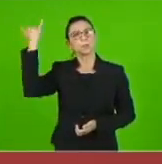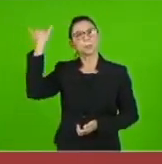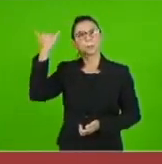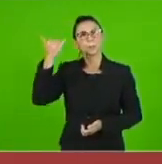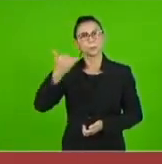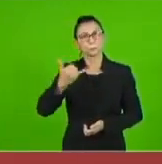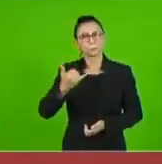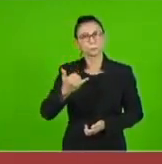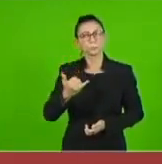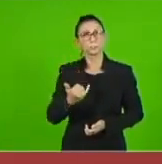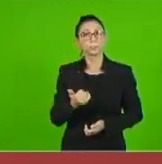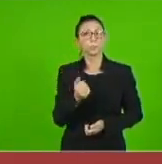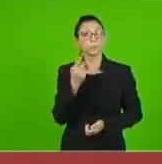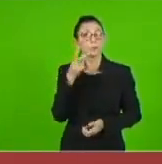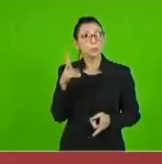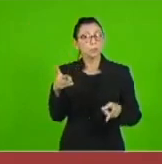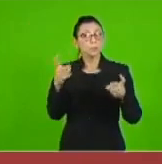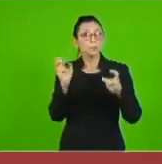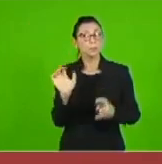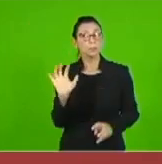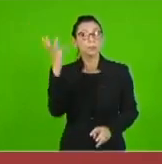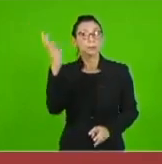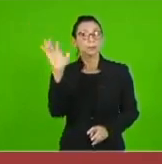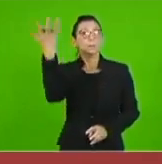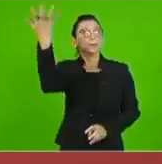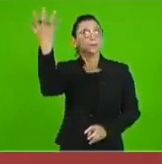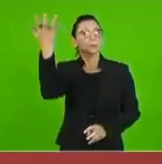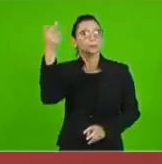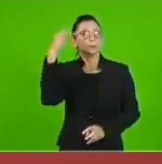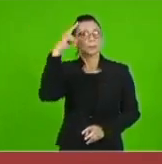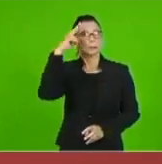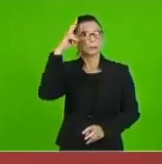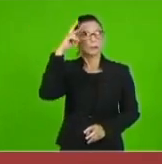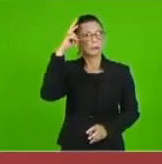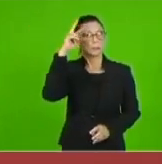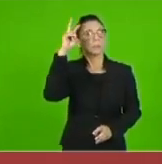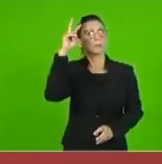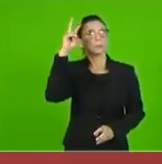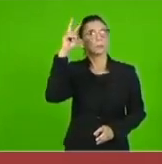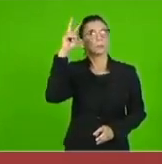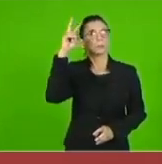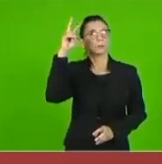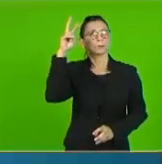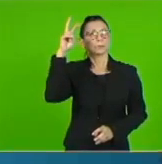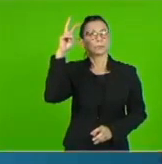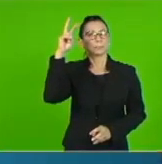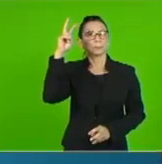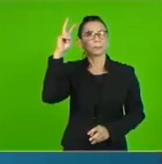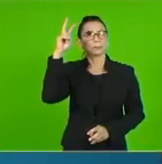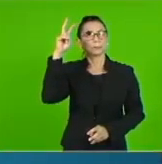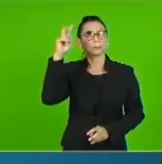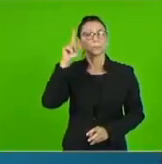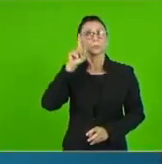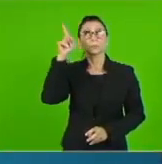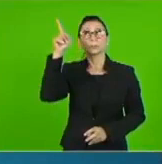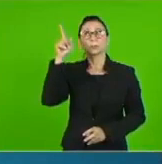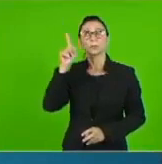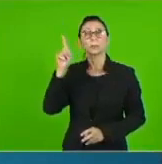look, when those things begin to take place, look above. raise your